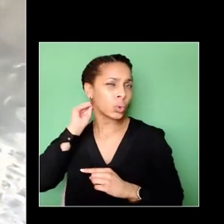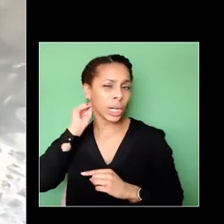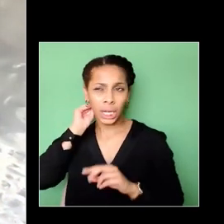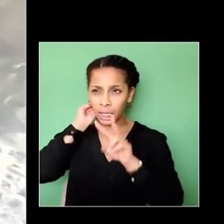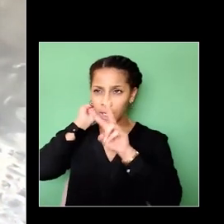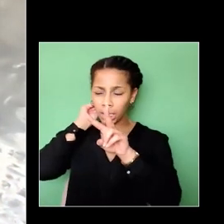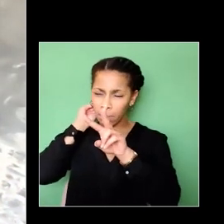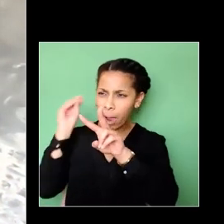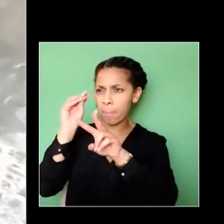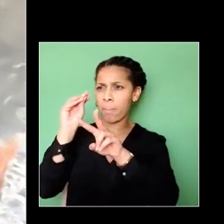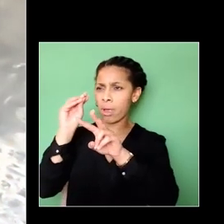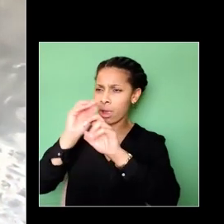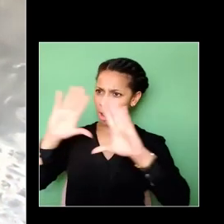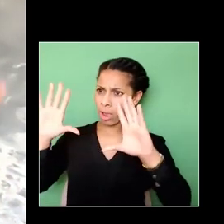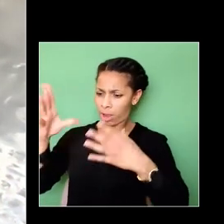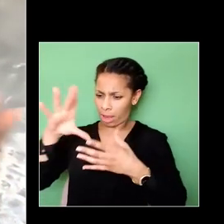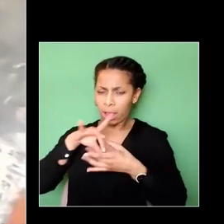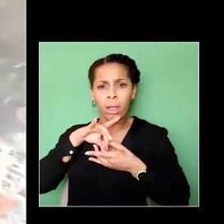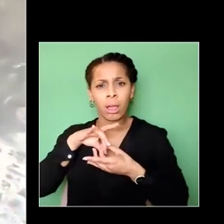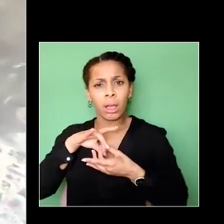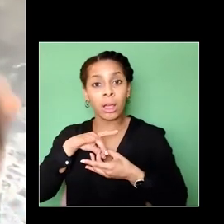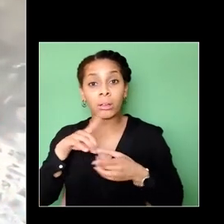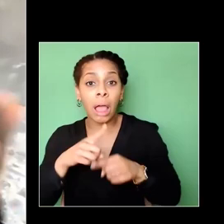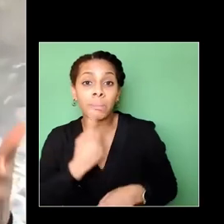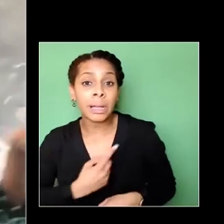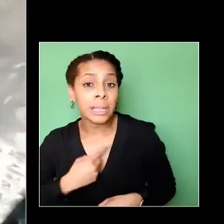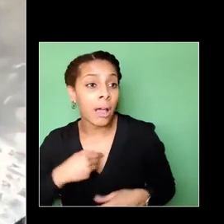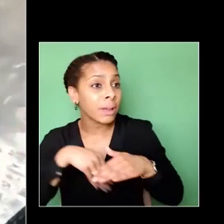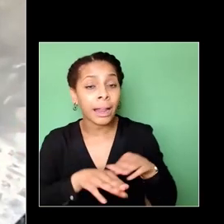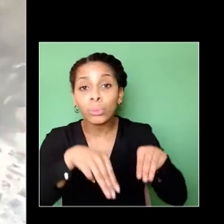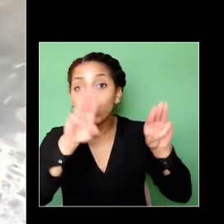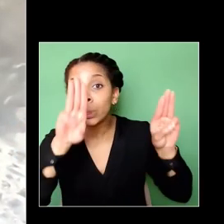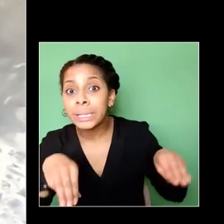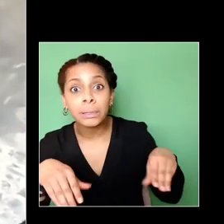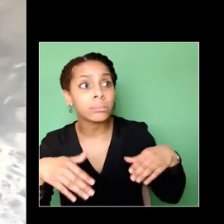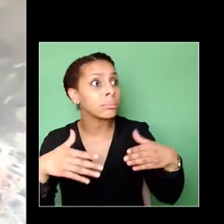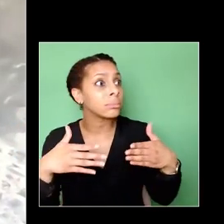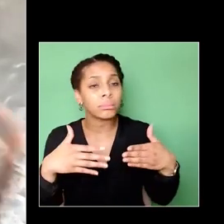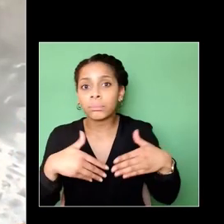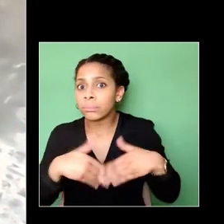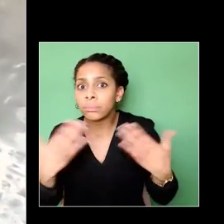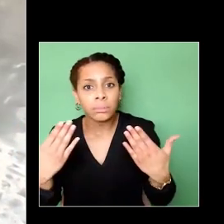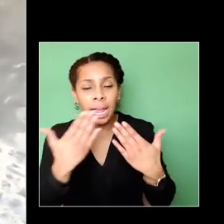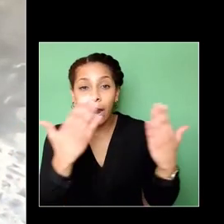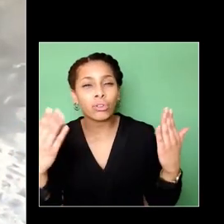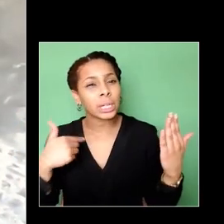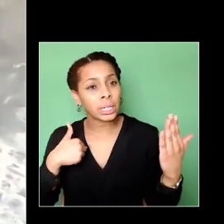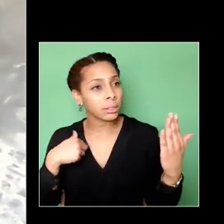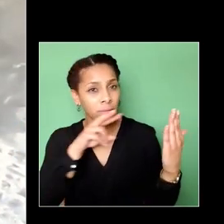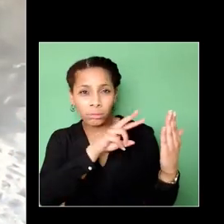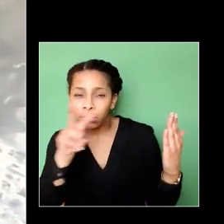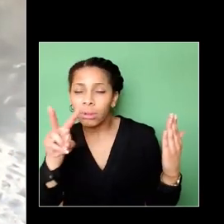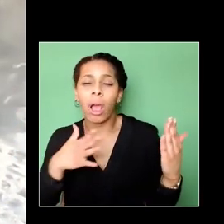loved being in the gallery, as I always do in any museum, right? Listening to viewers talk, but I particularly loved it at the